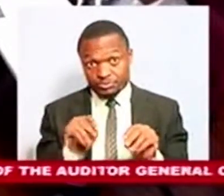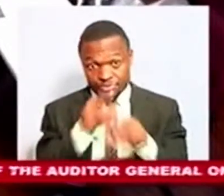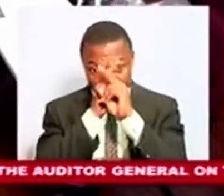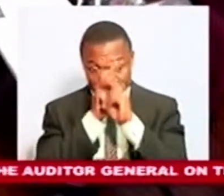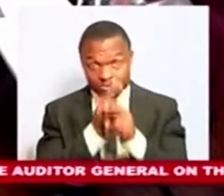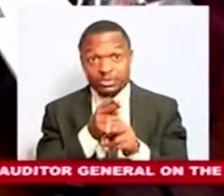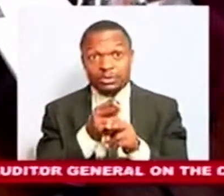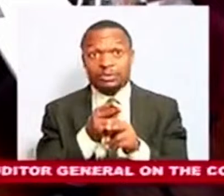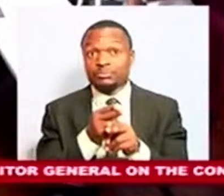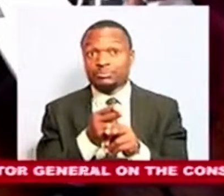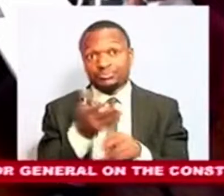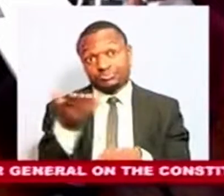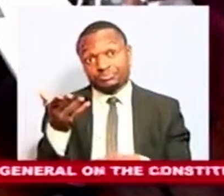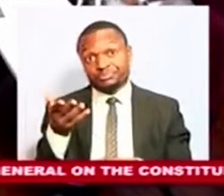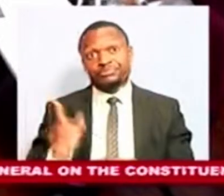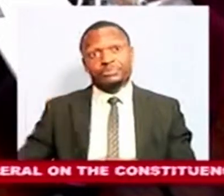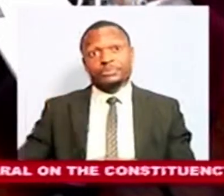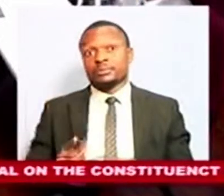are you satisfied with that one?